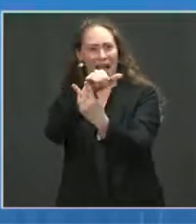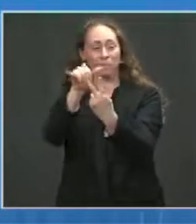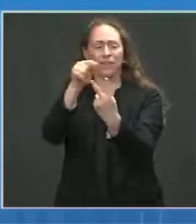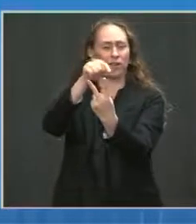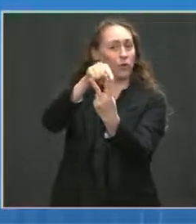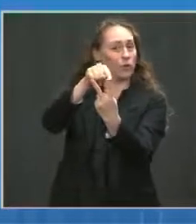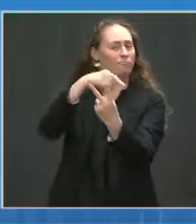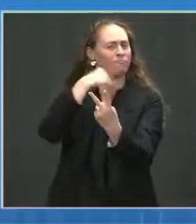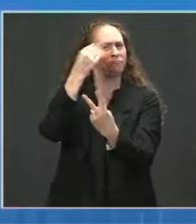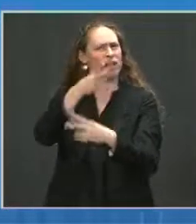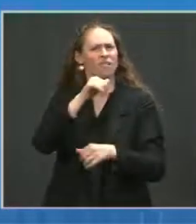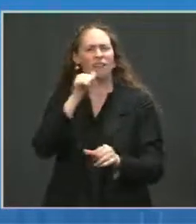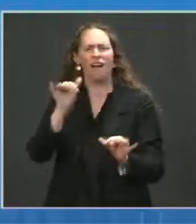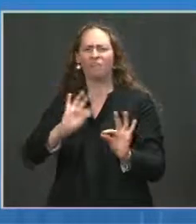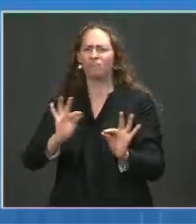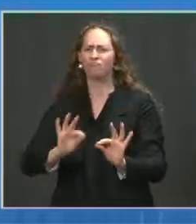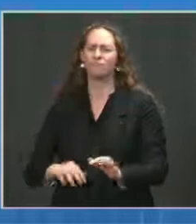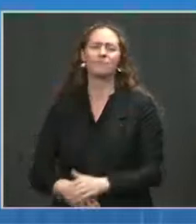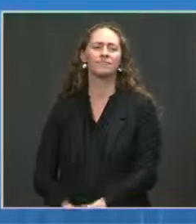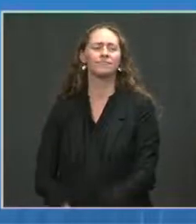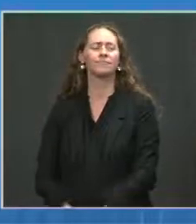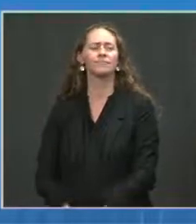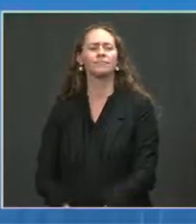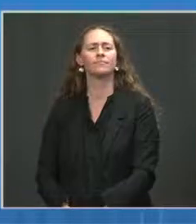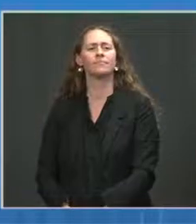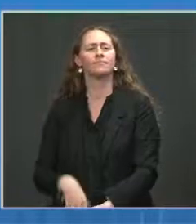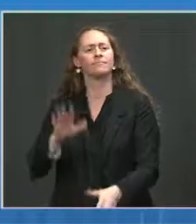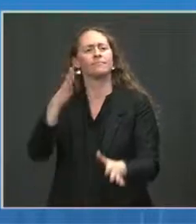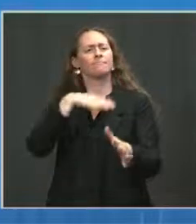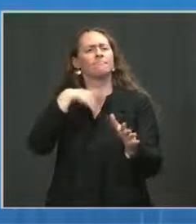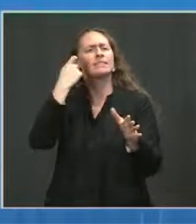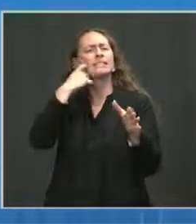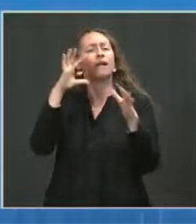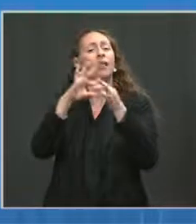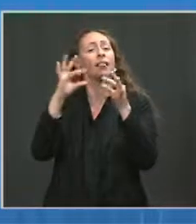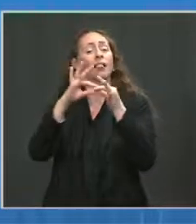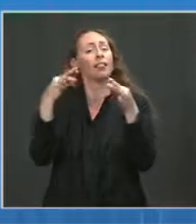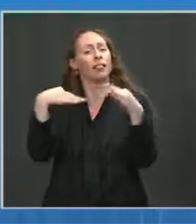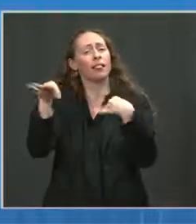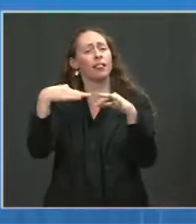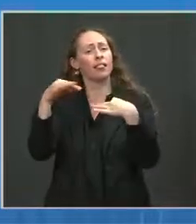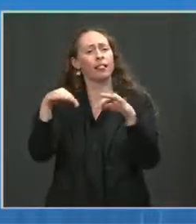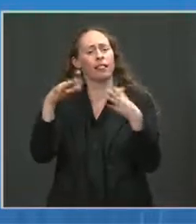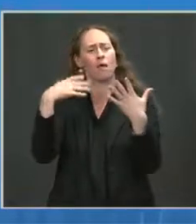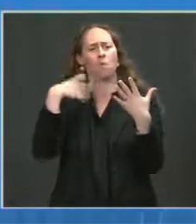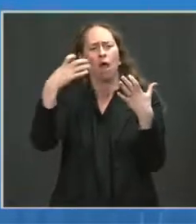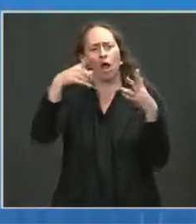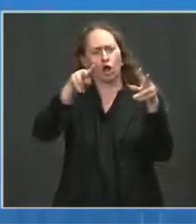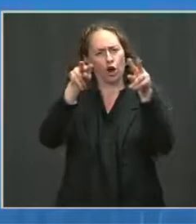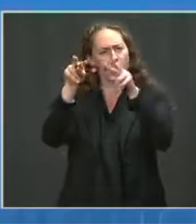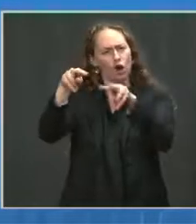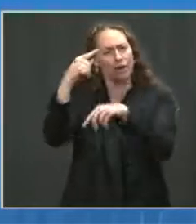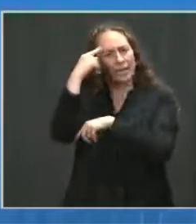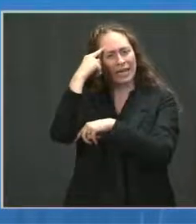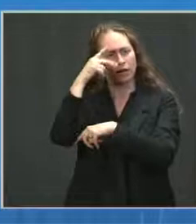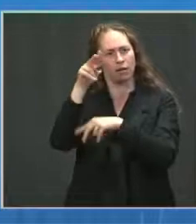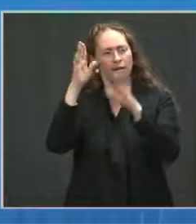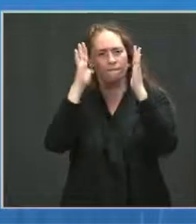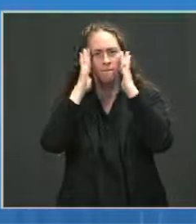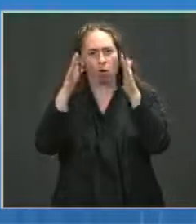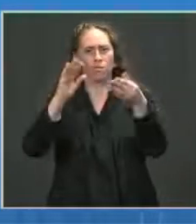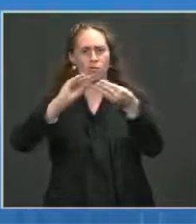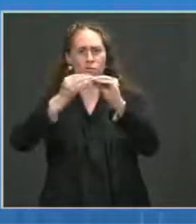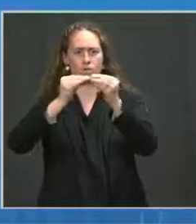As I mentioned in the discussion, when you look at the numbers, the total absolute numbers, when you're